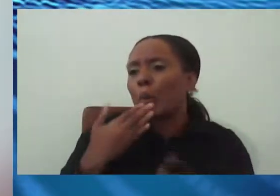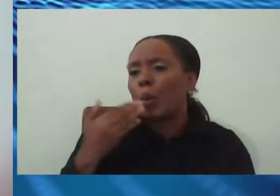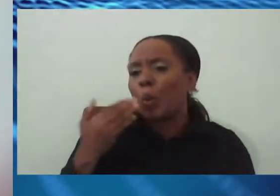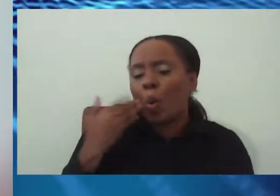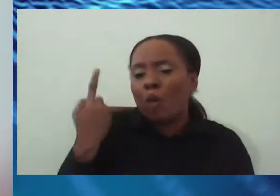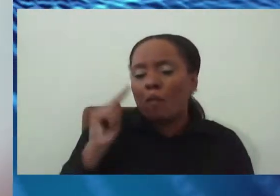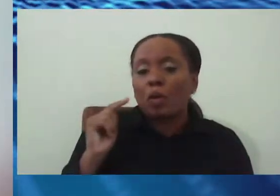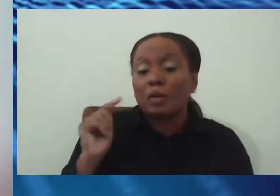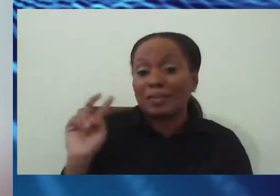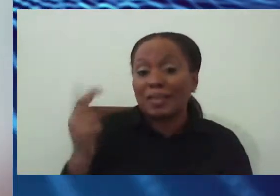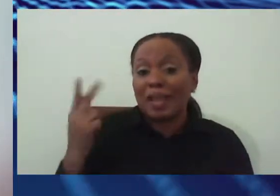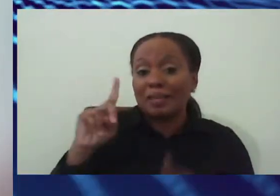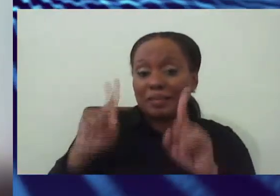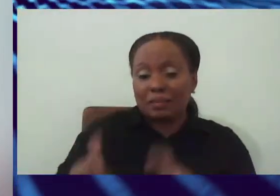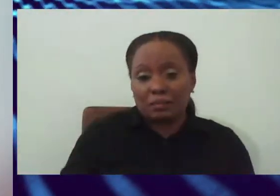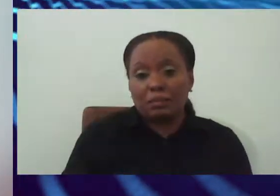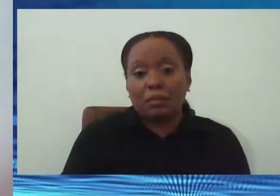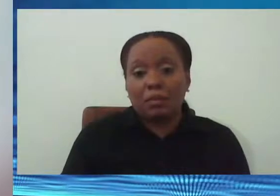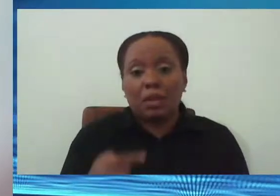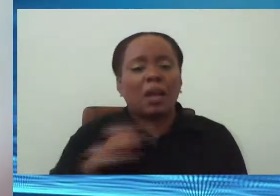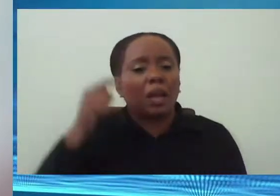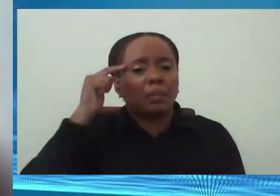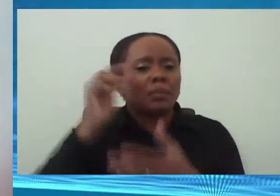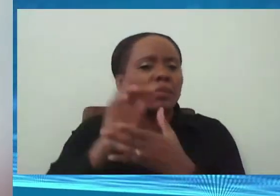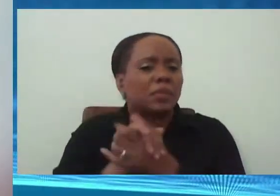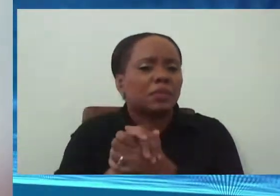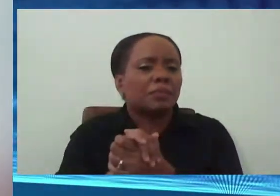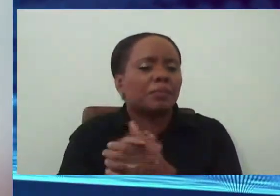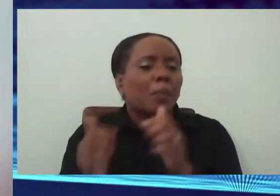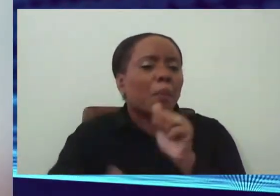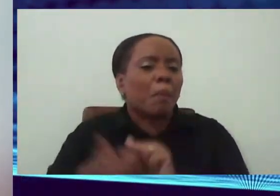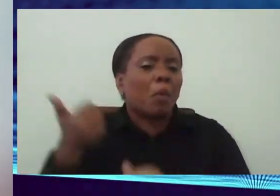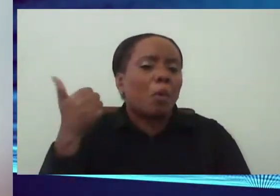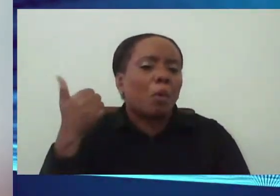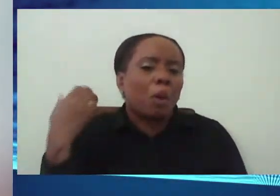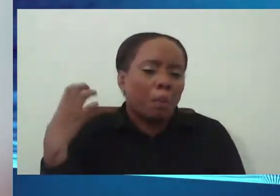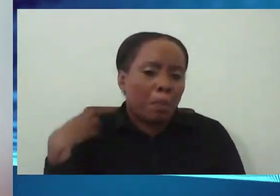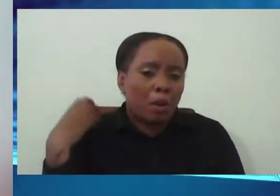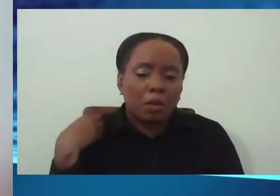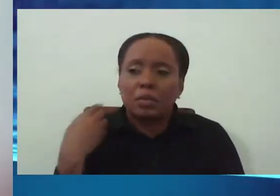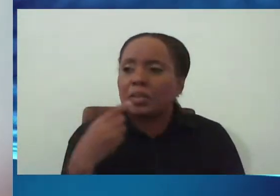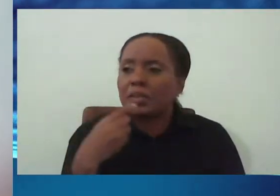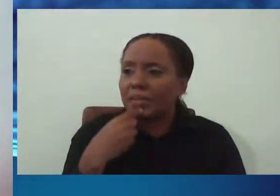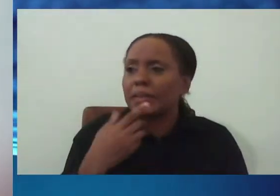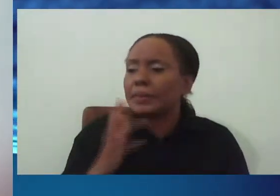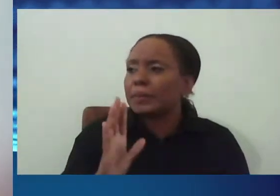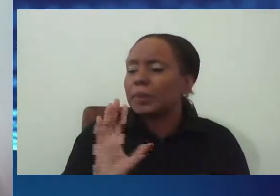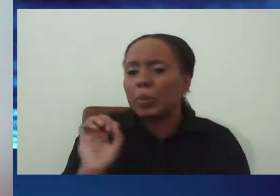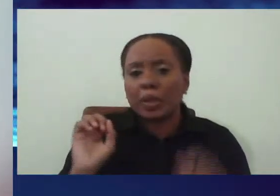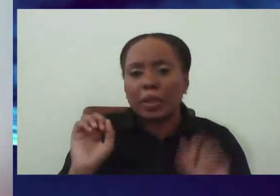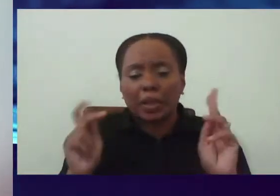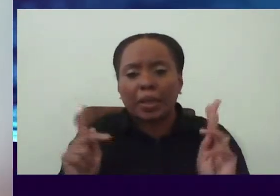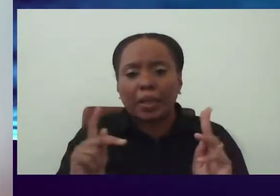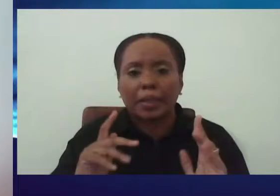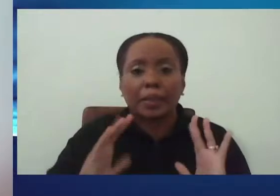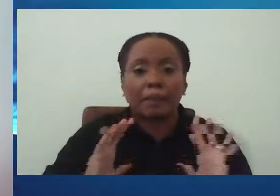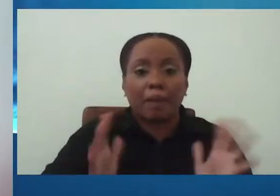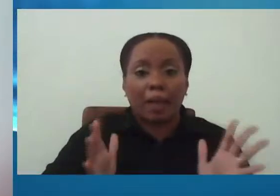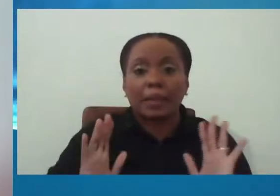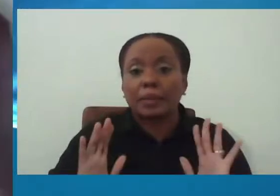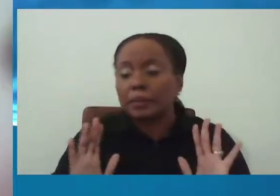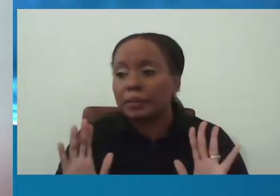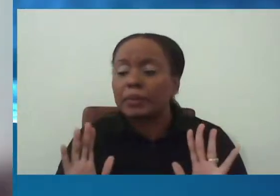I believe that most employers are giving favorable consideration to that kind of